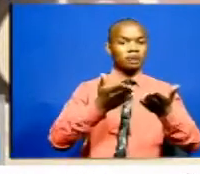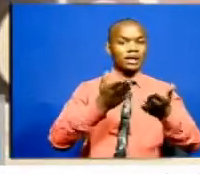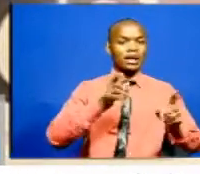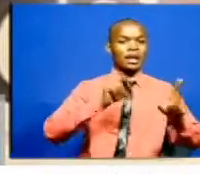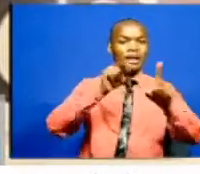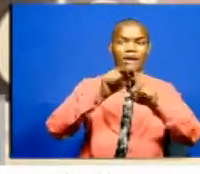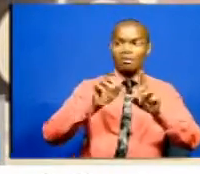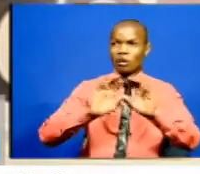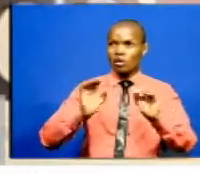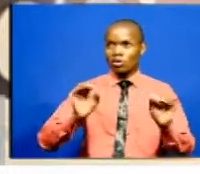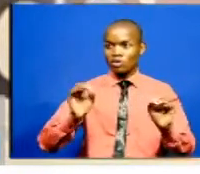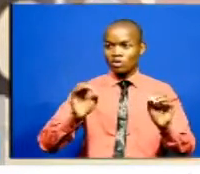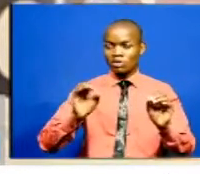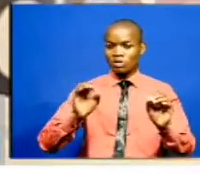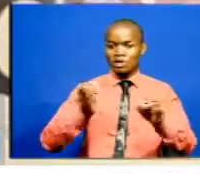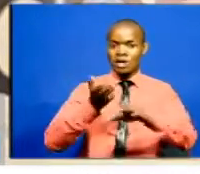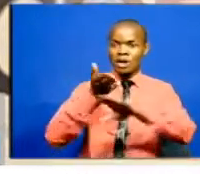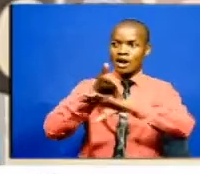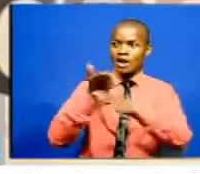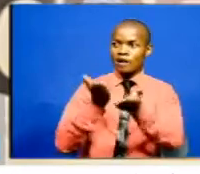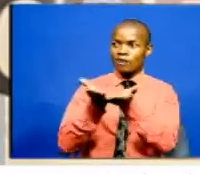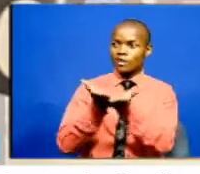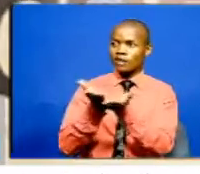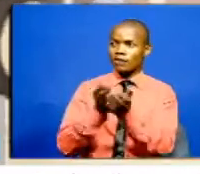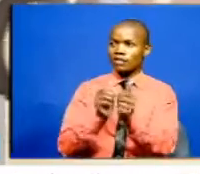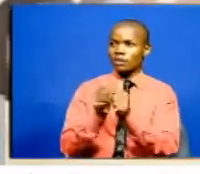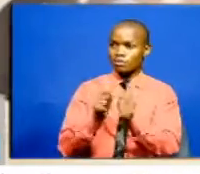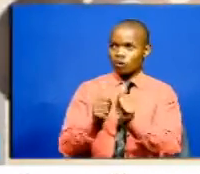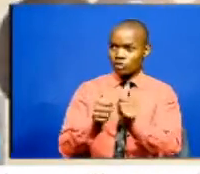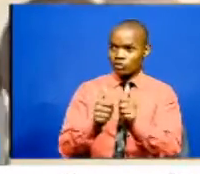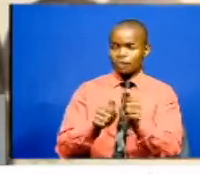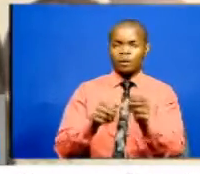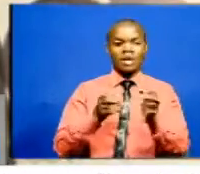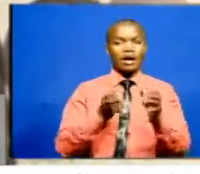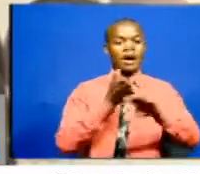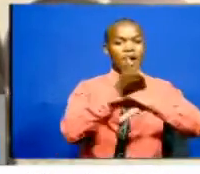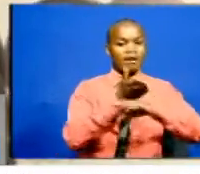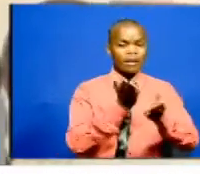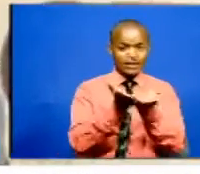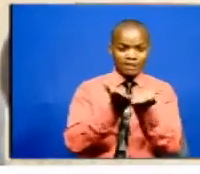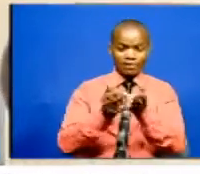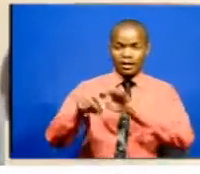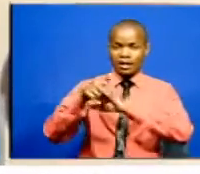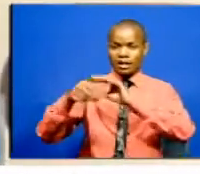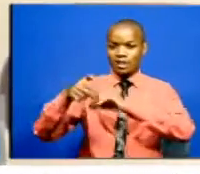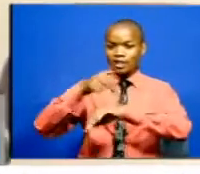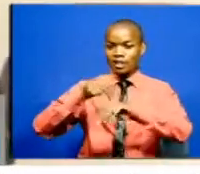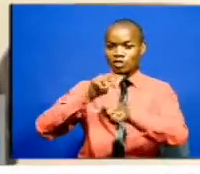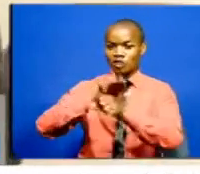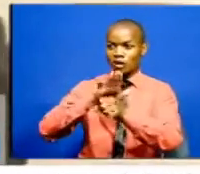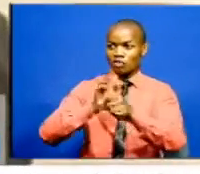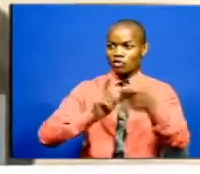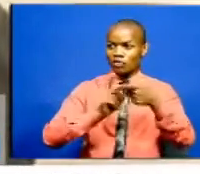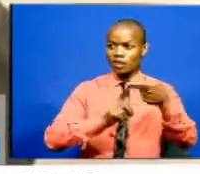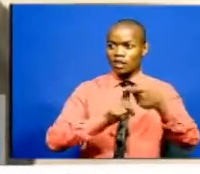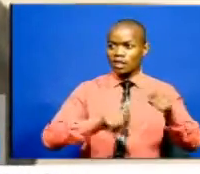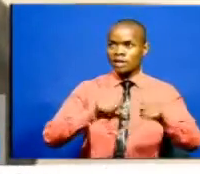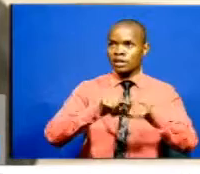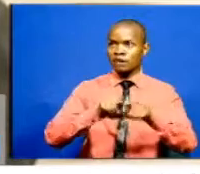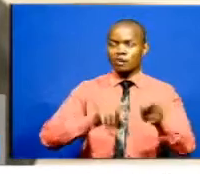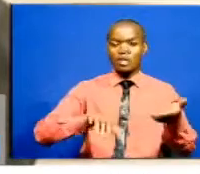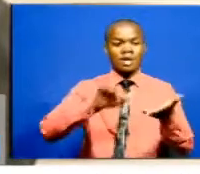about after serving the sport, after serving the nation for so many years. And I believe this is what we